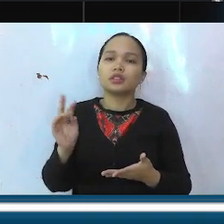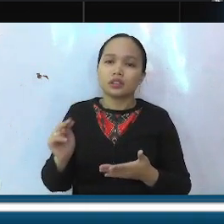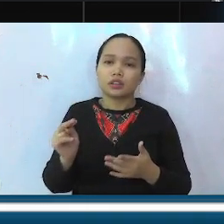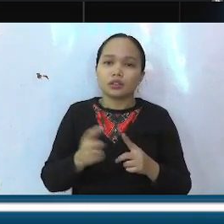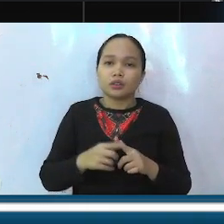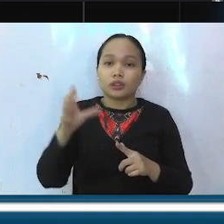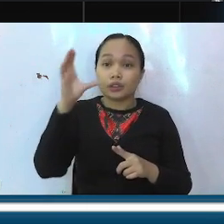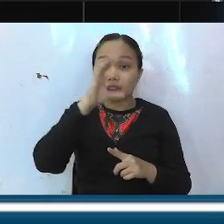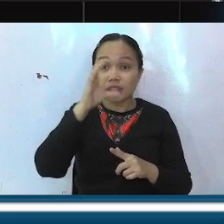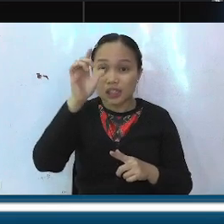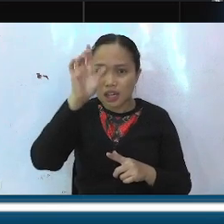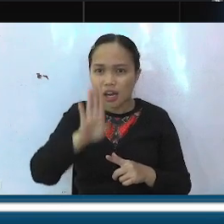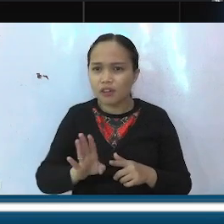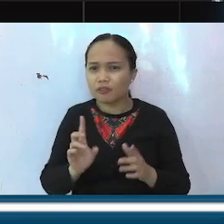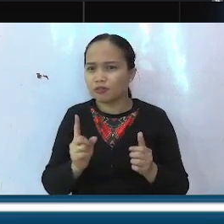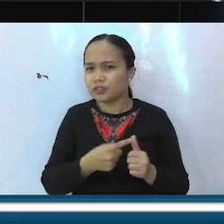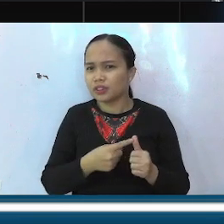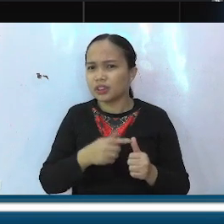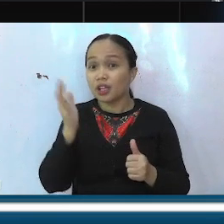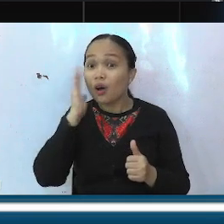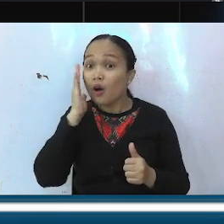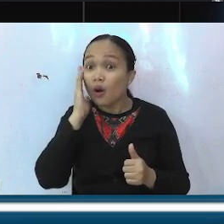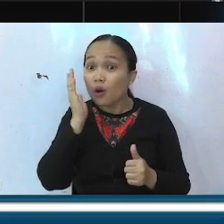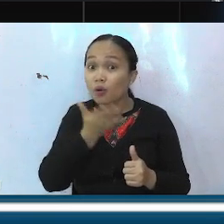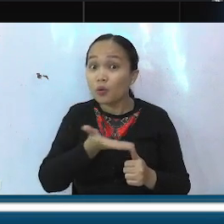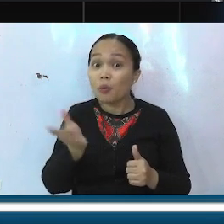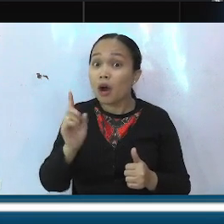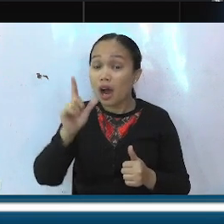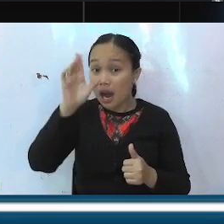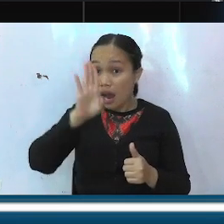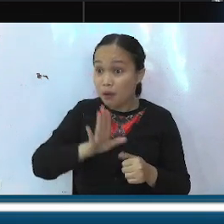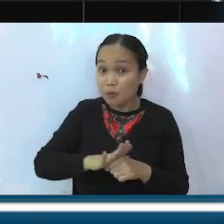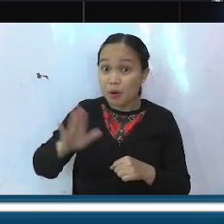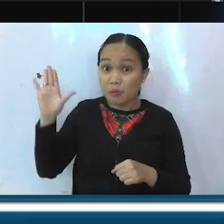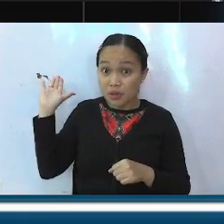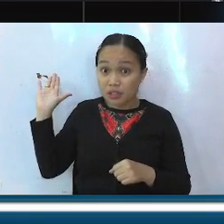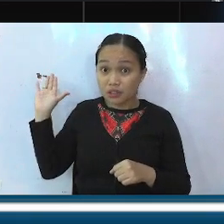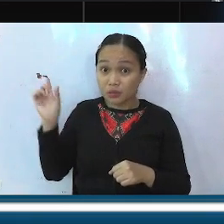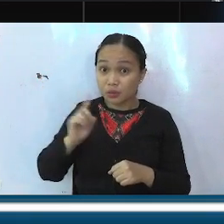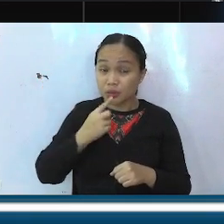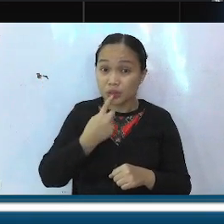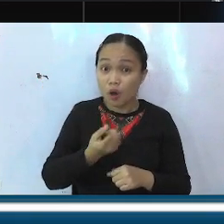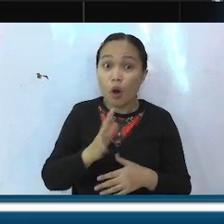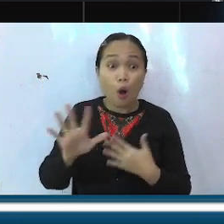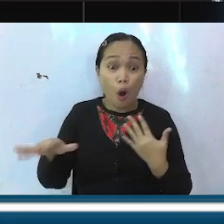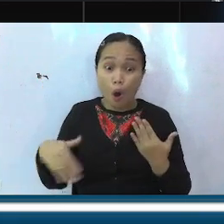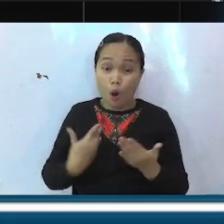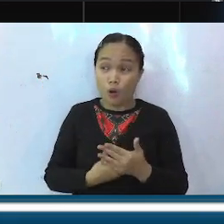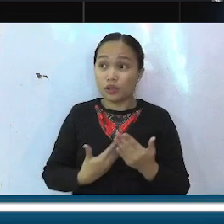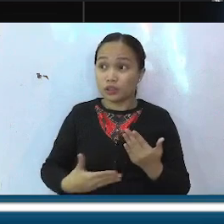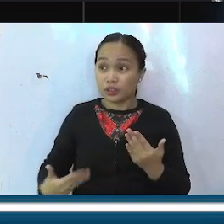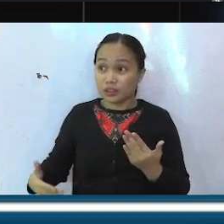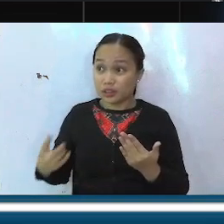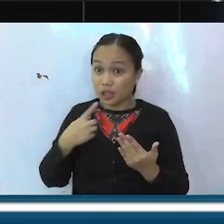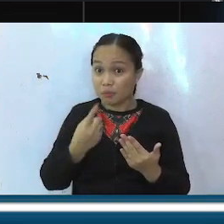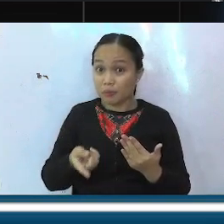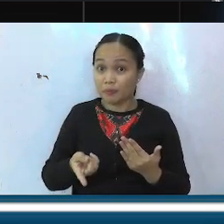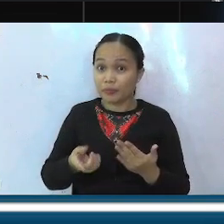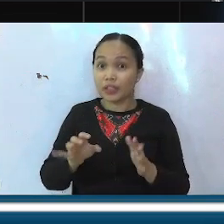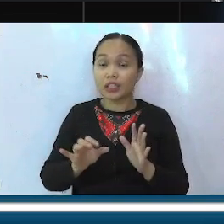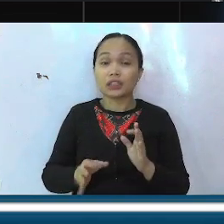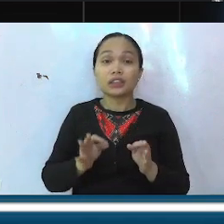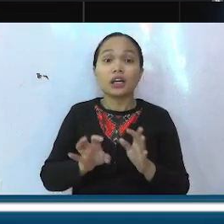the promise. Yeah. I love what God promised those who seek Him first. Yeah, that's all right. All those things. Listen, the wife.